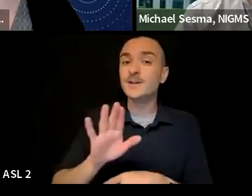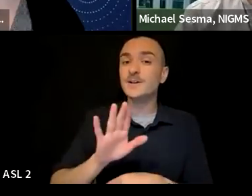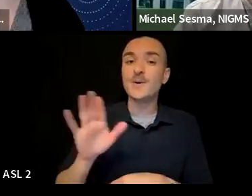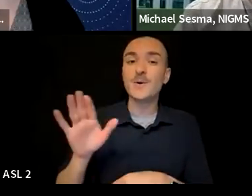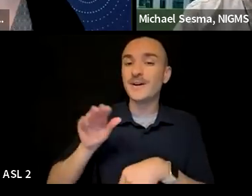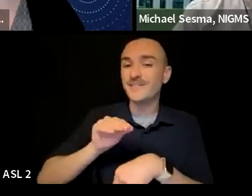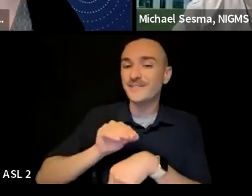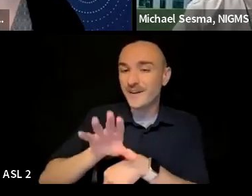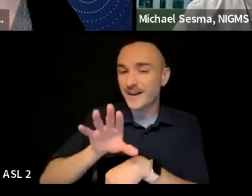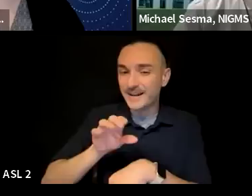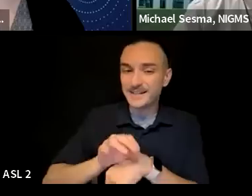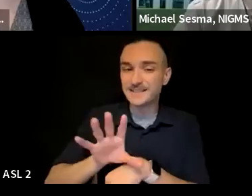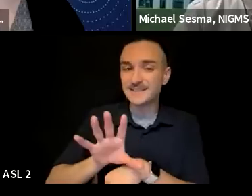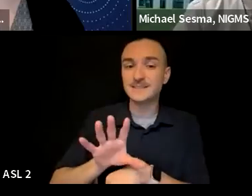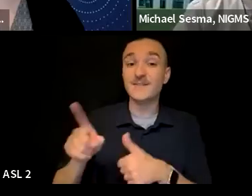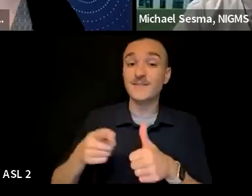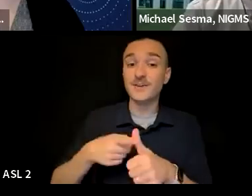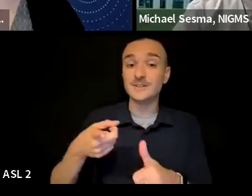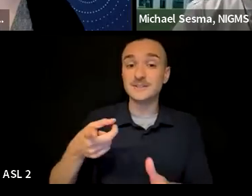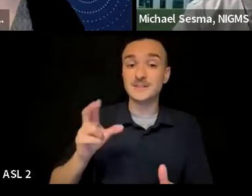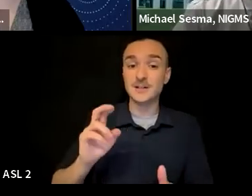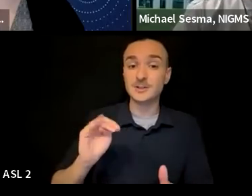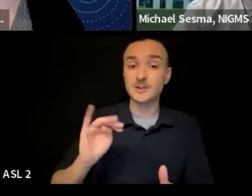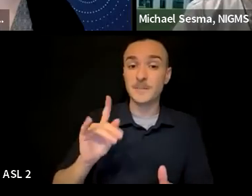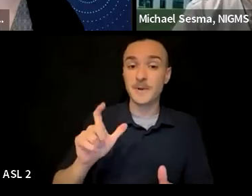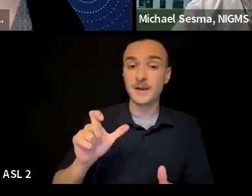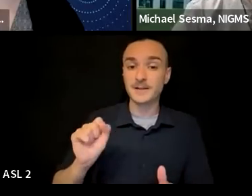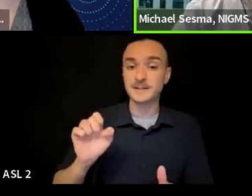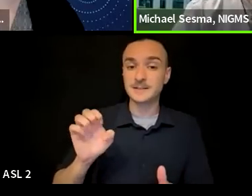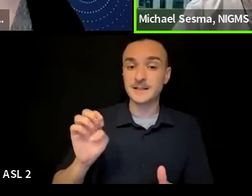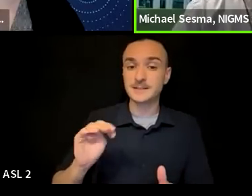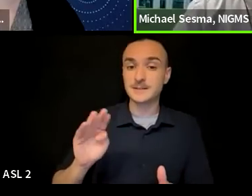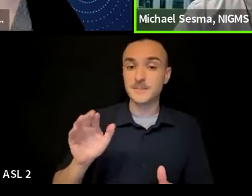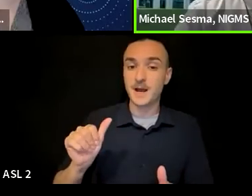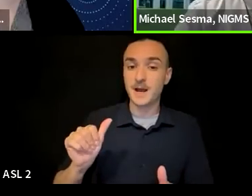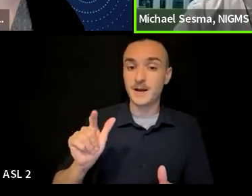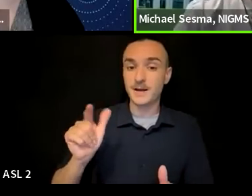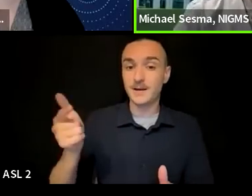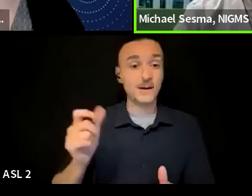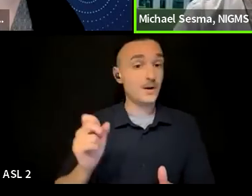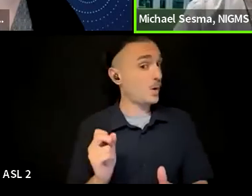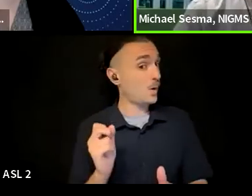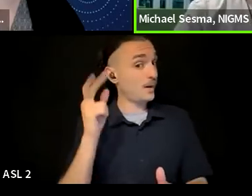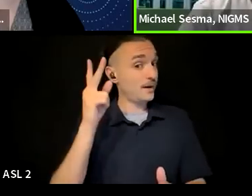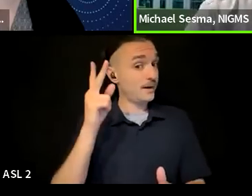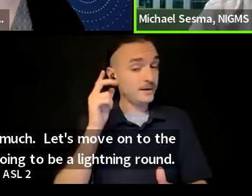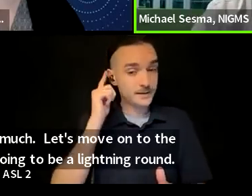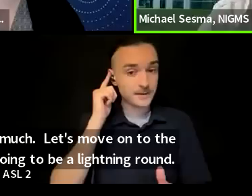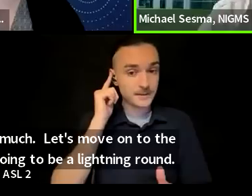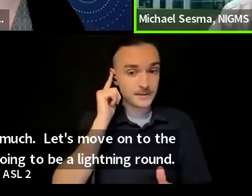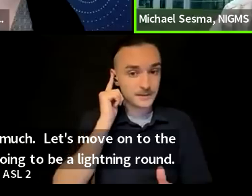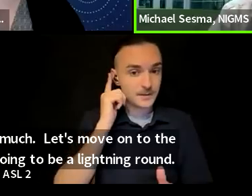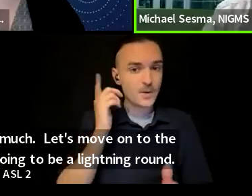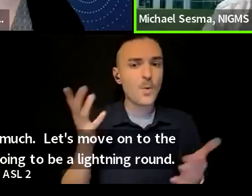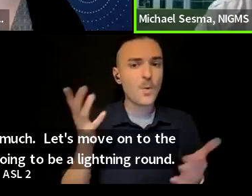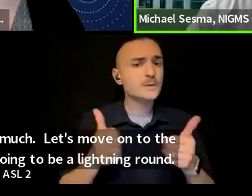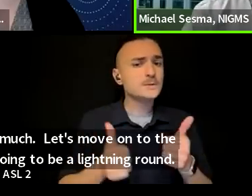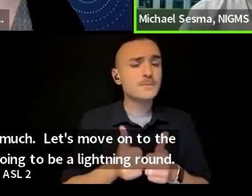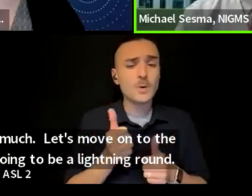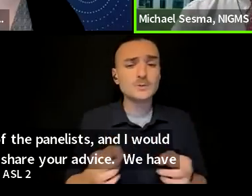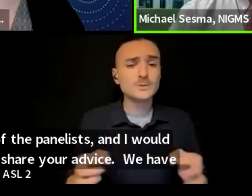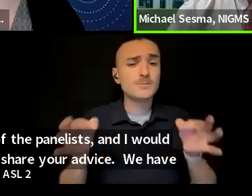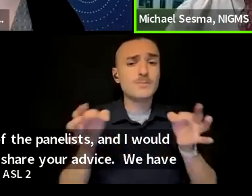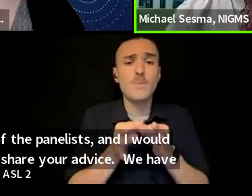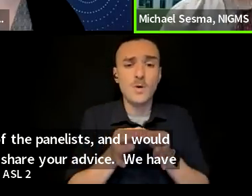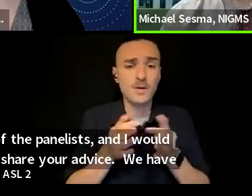advice. So we've got Dr. Michael Sesma, you're up. Okay. So what do you think is the most important thing to do if you